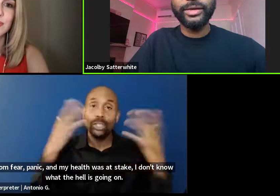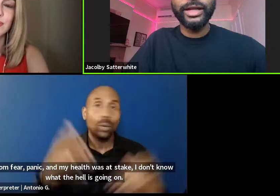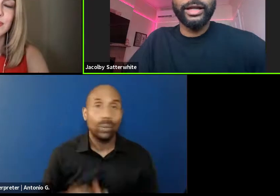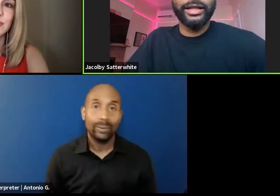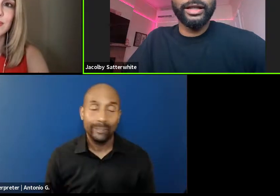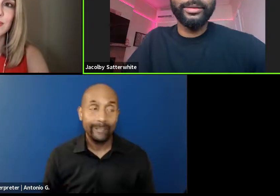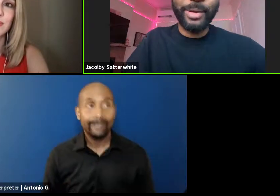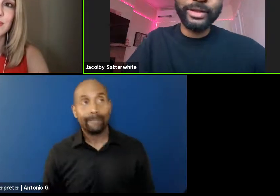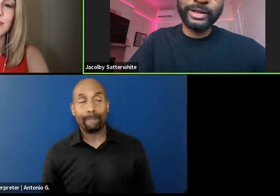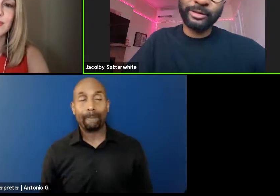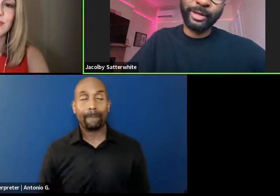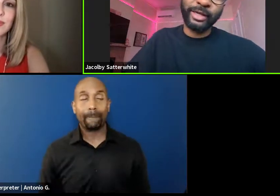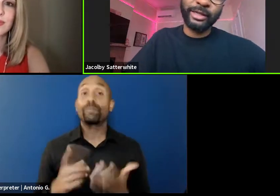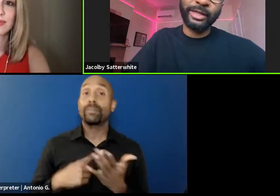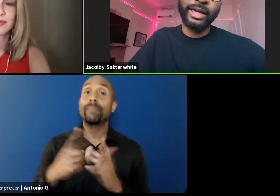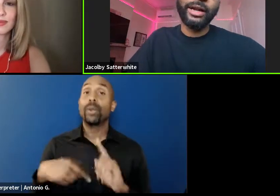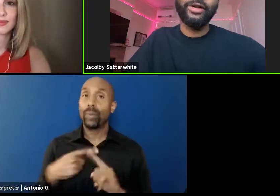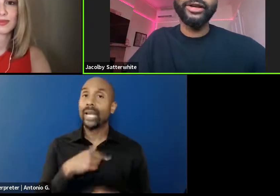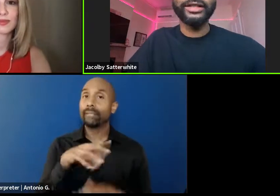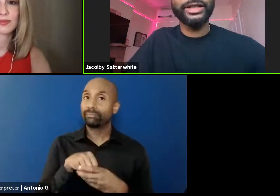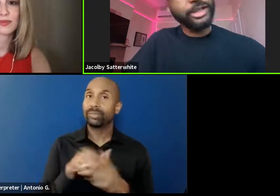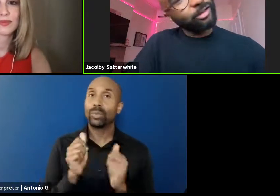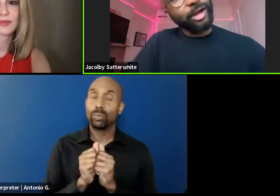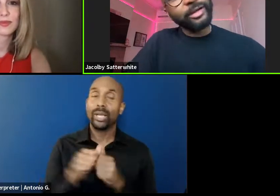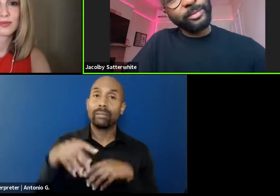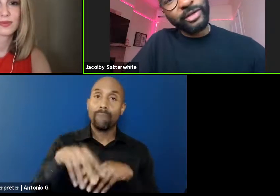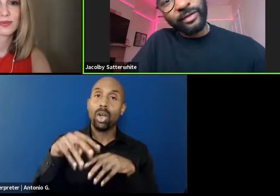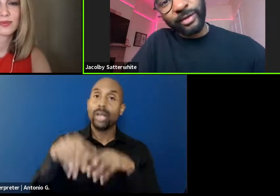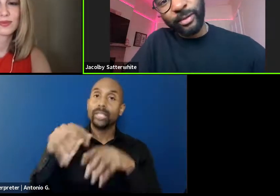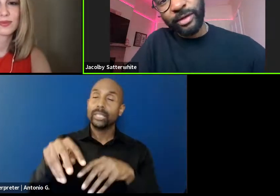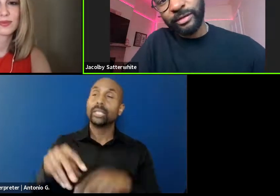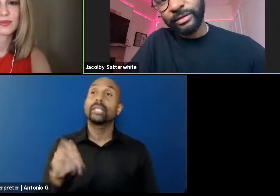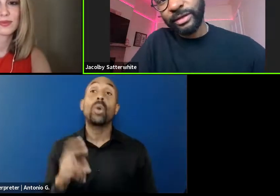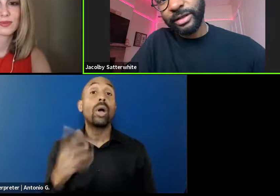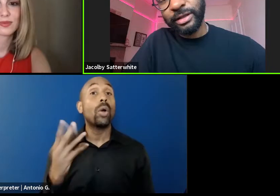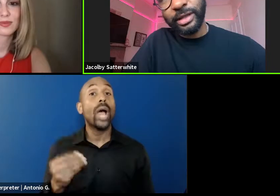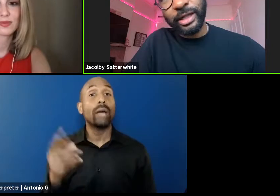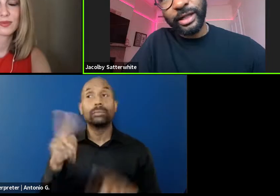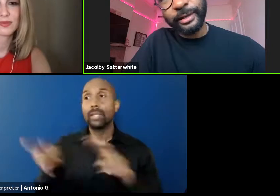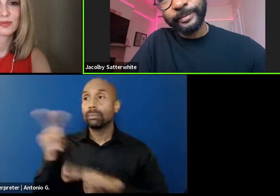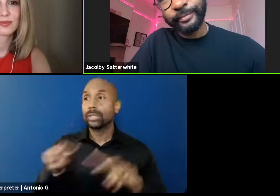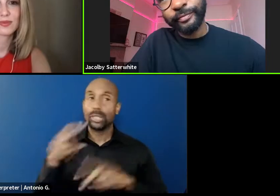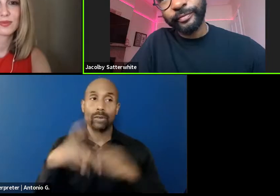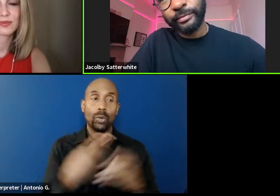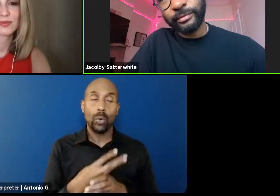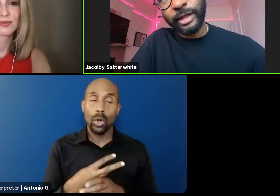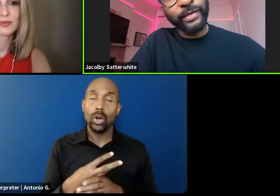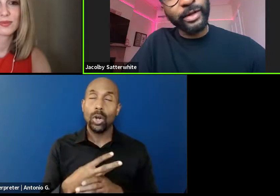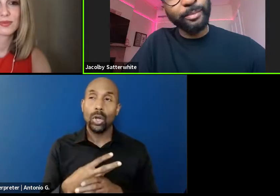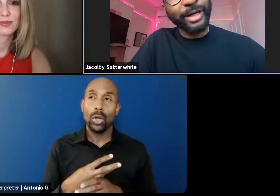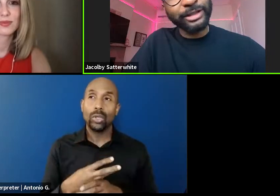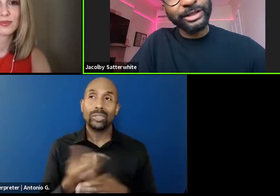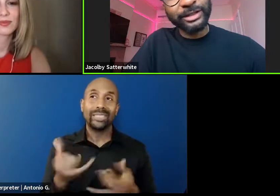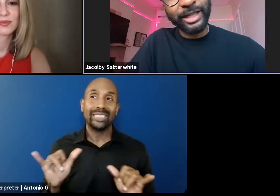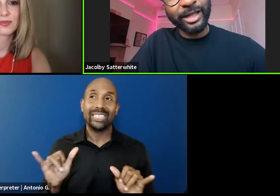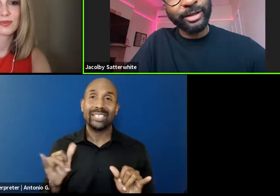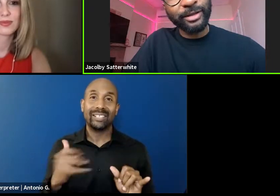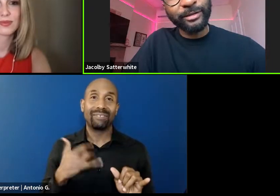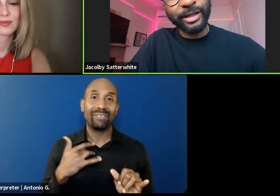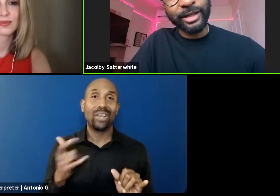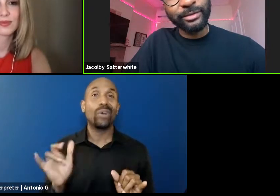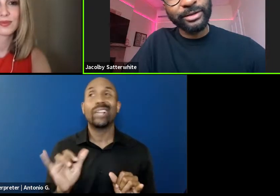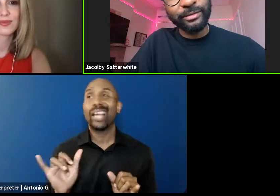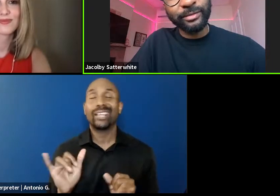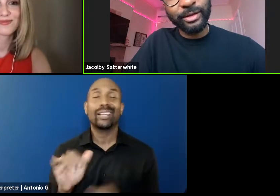you know, when I did participate or when I did go out and observe the world, it's just like a very Boschian